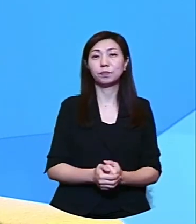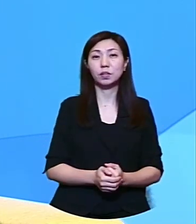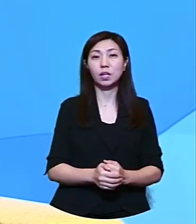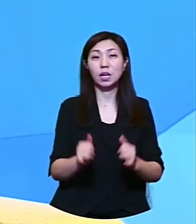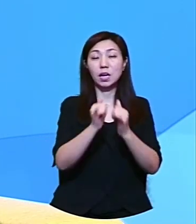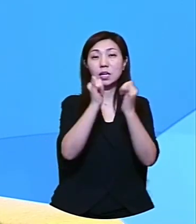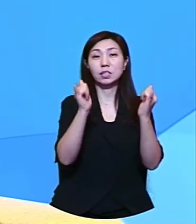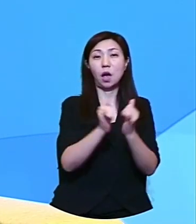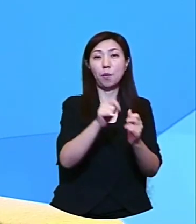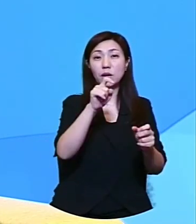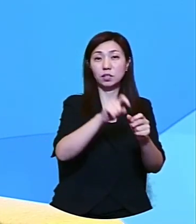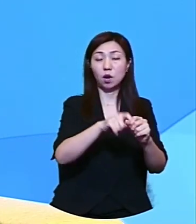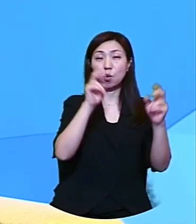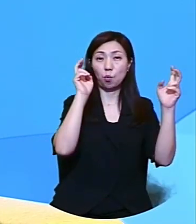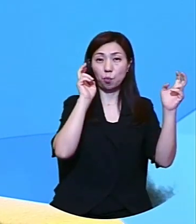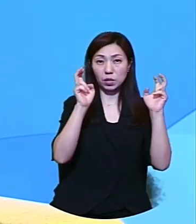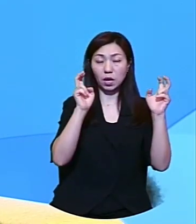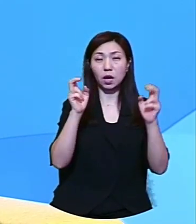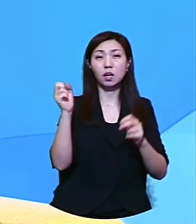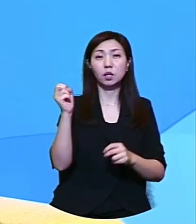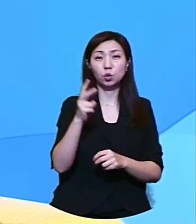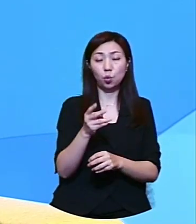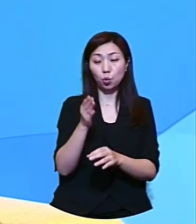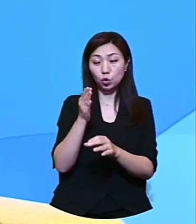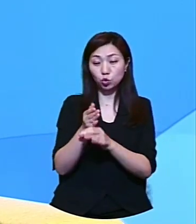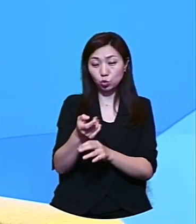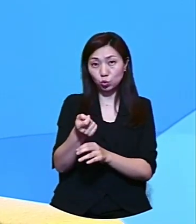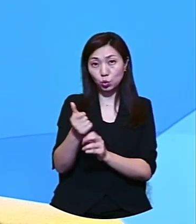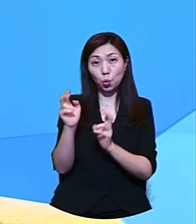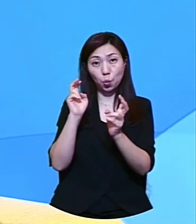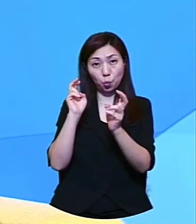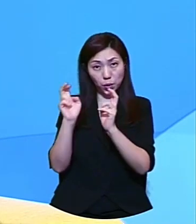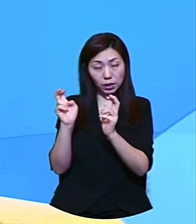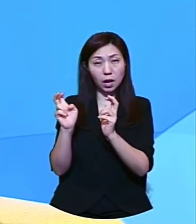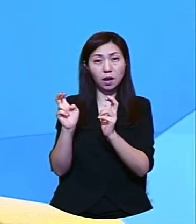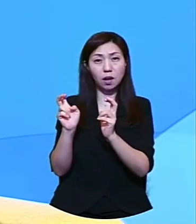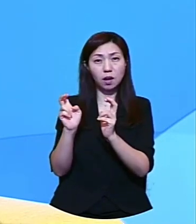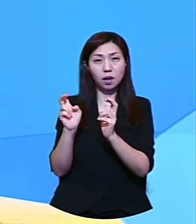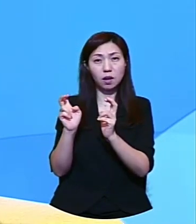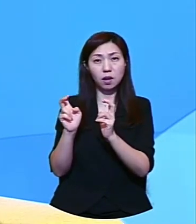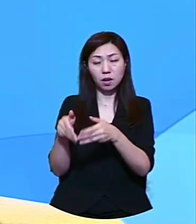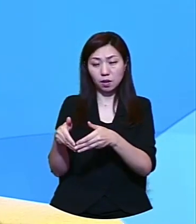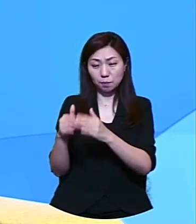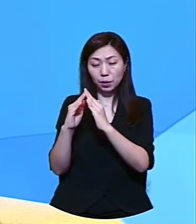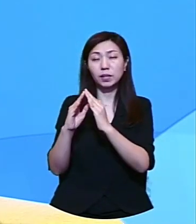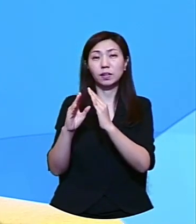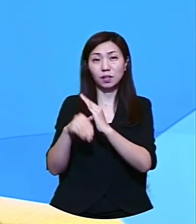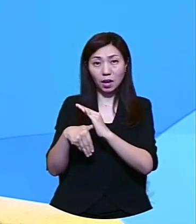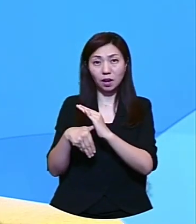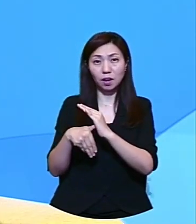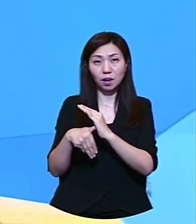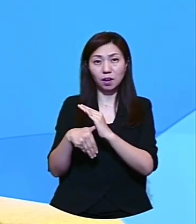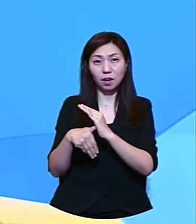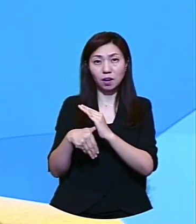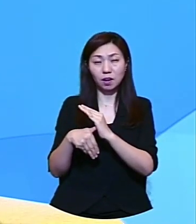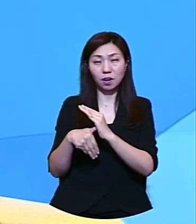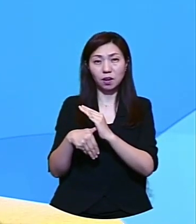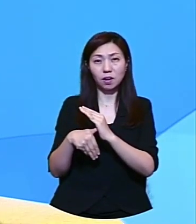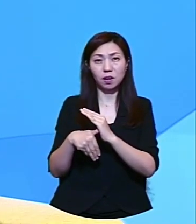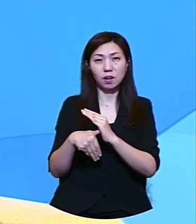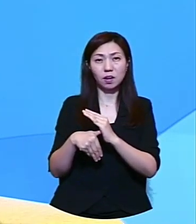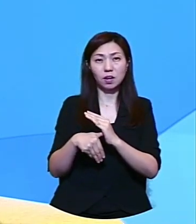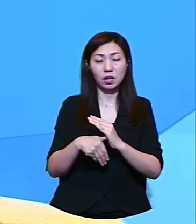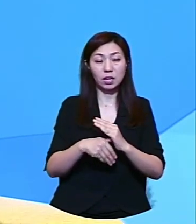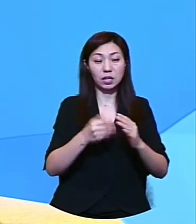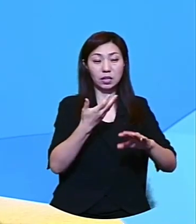Let them be engaged in the development cooperation at the same time in technology kind